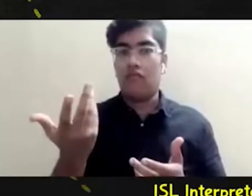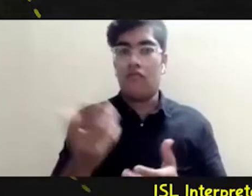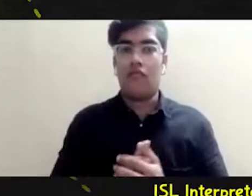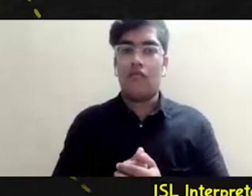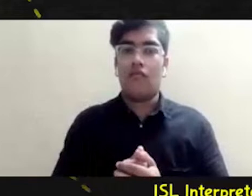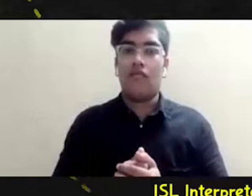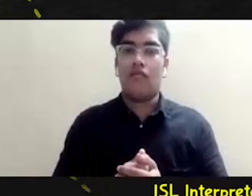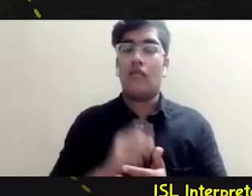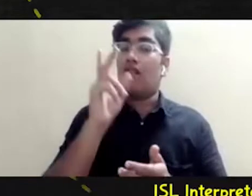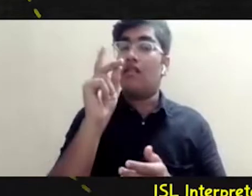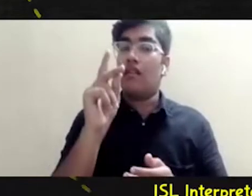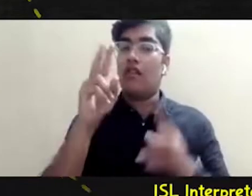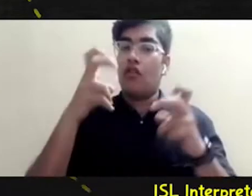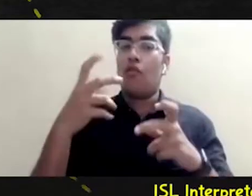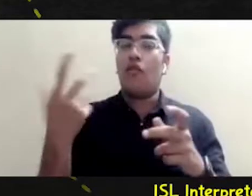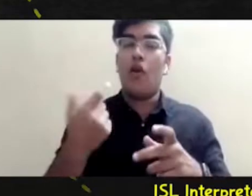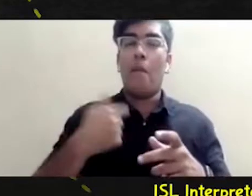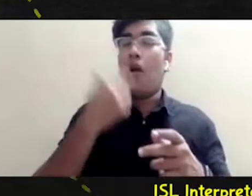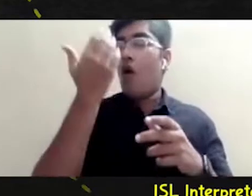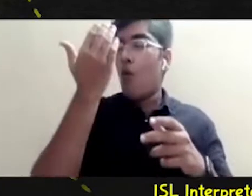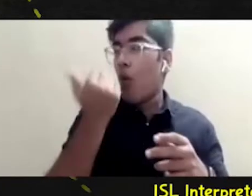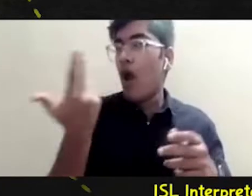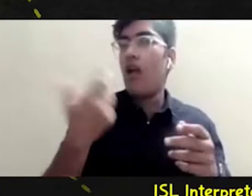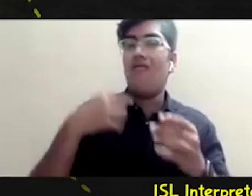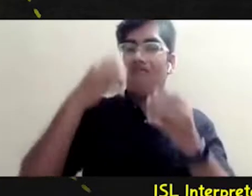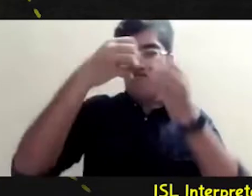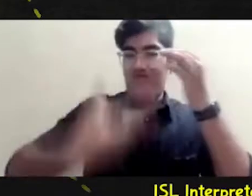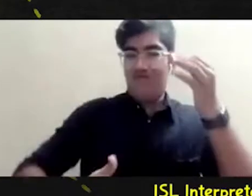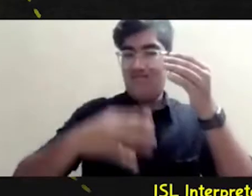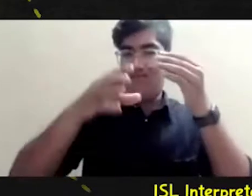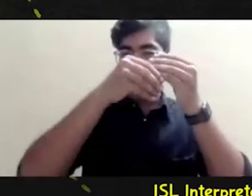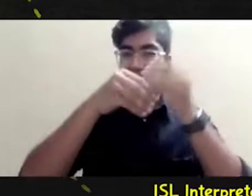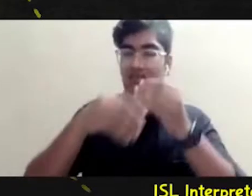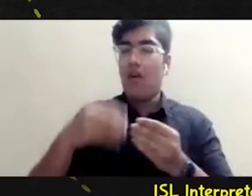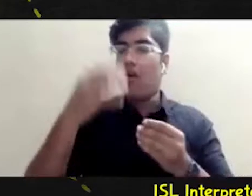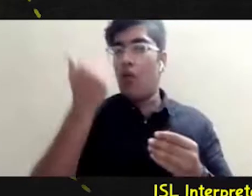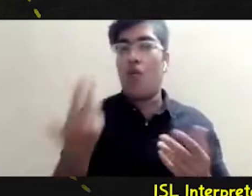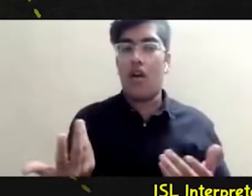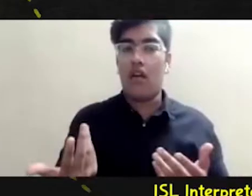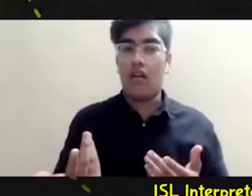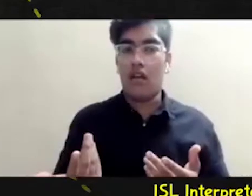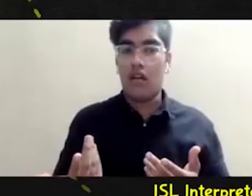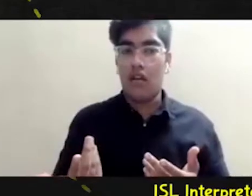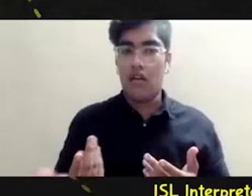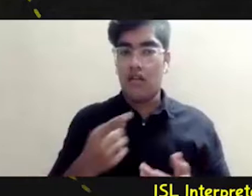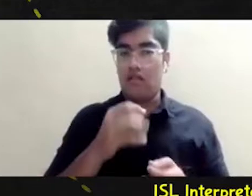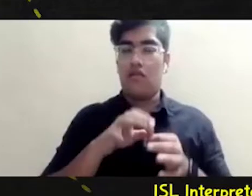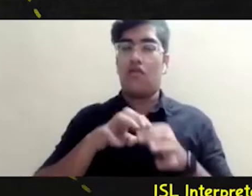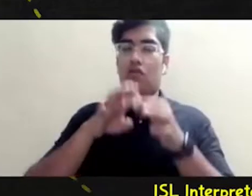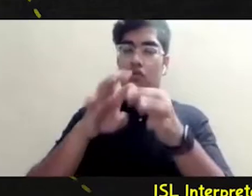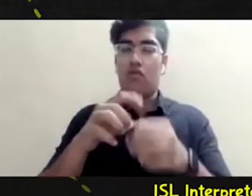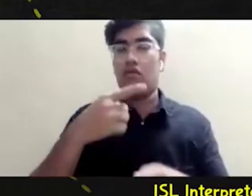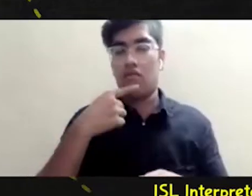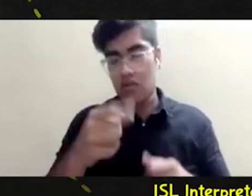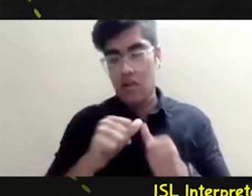for accountability. And this again goes to your point that the ways in which data is used very often now is to say, acha chalo,